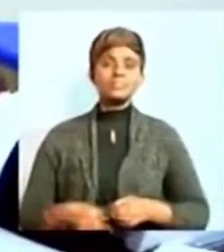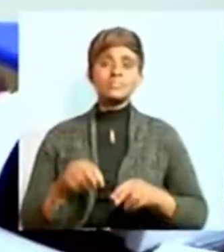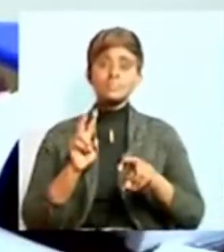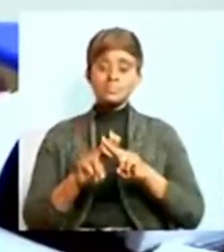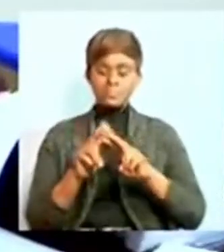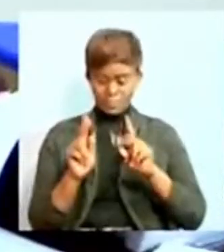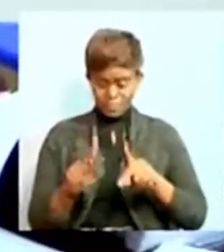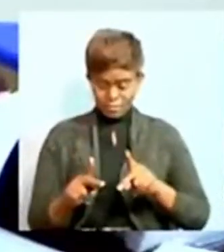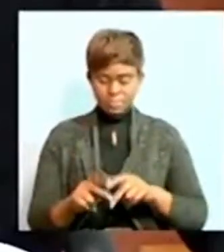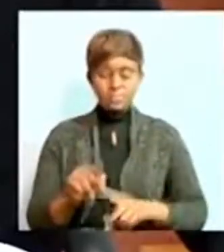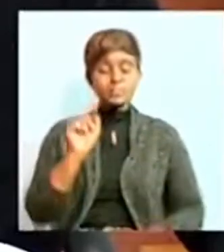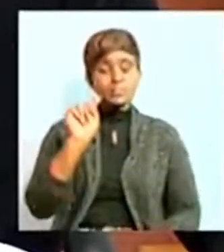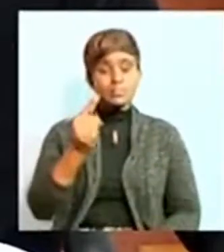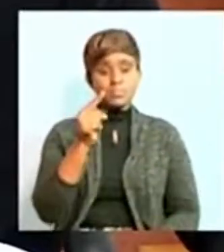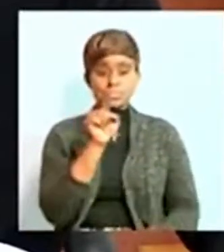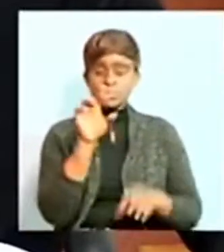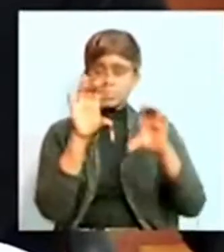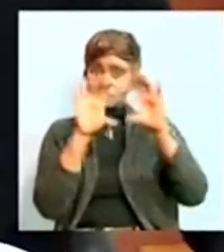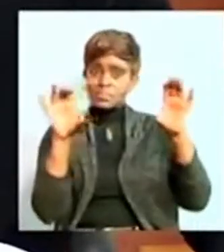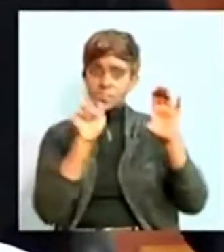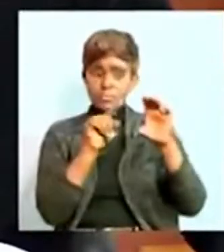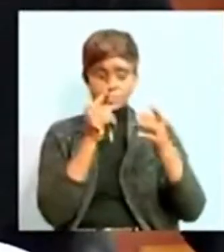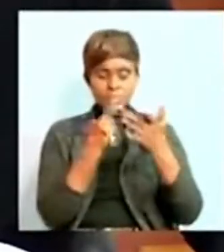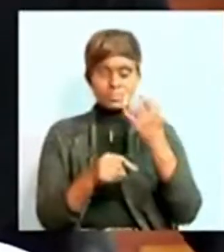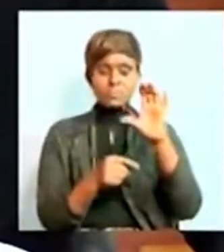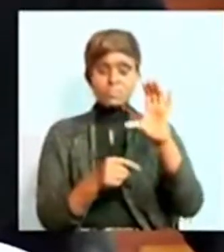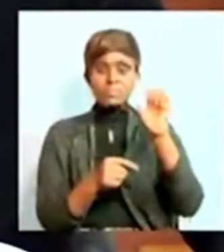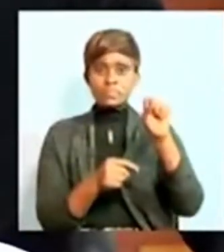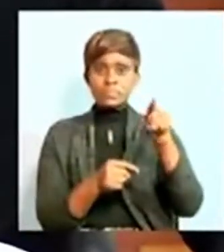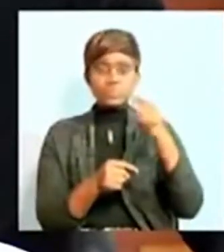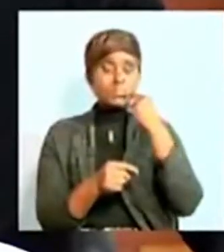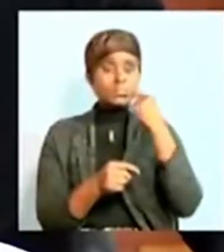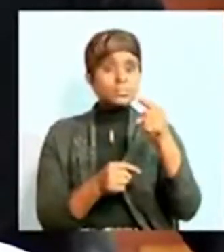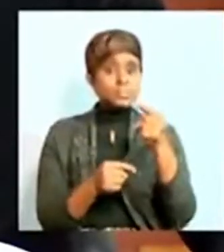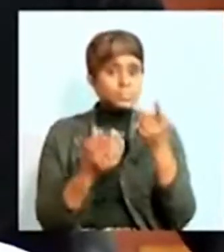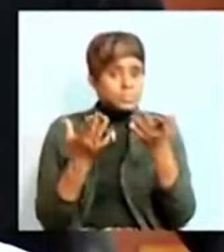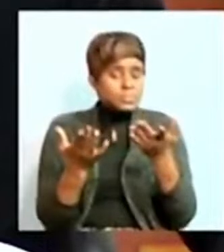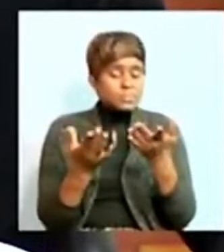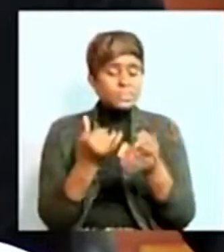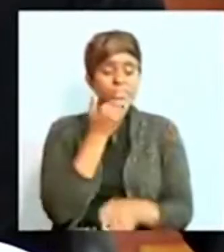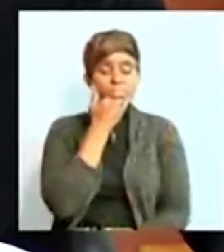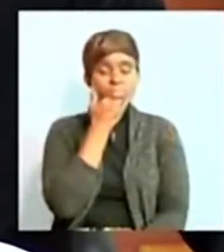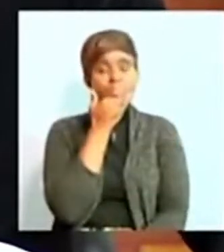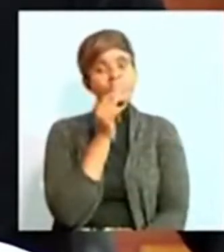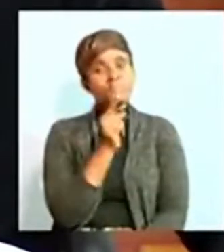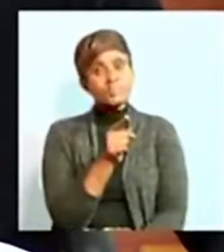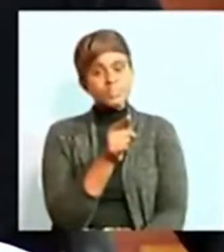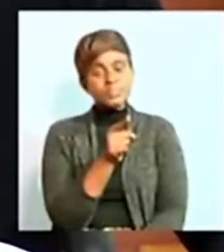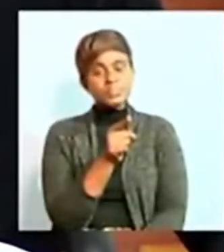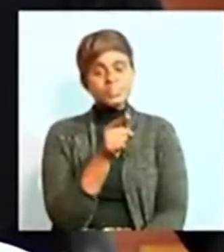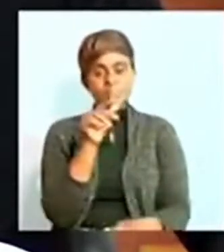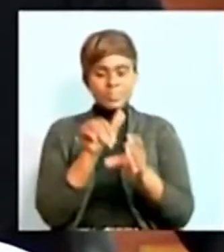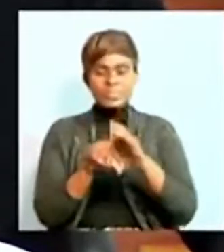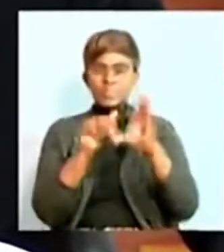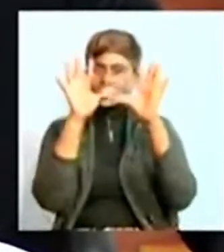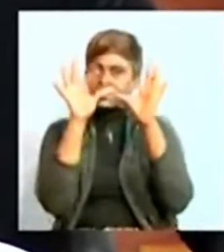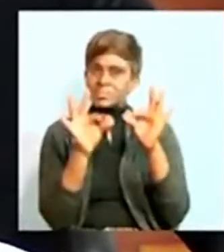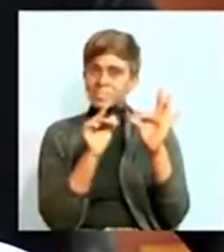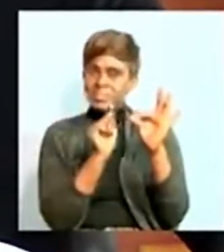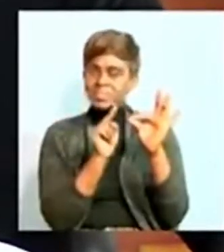Chair, the first part was the CS said omission, though in